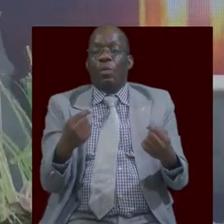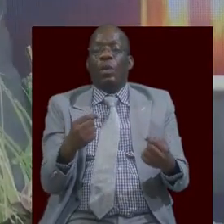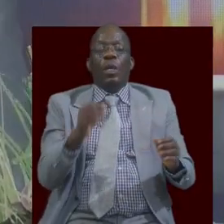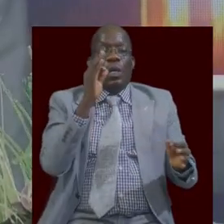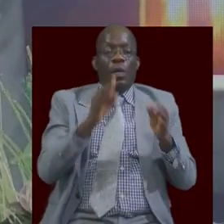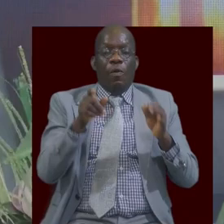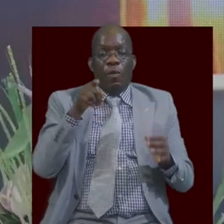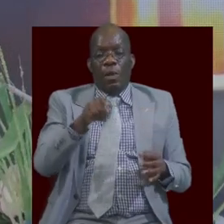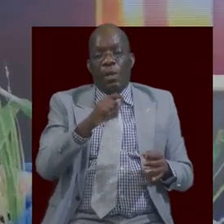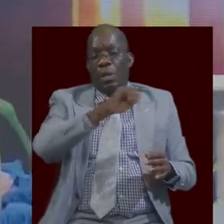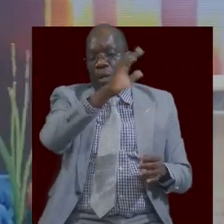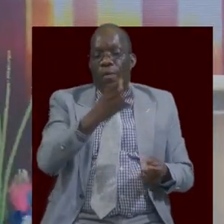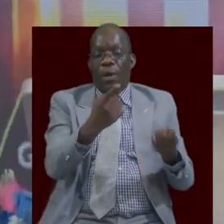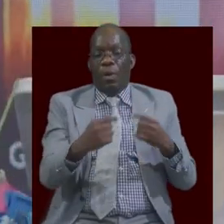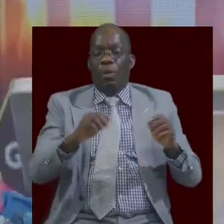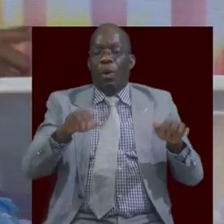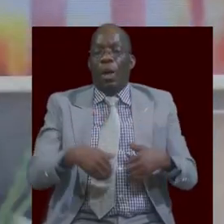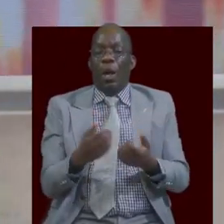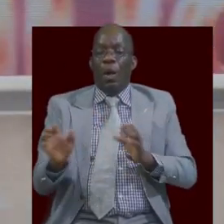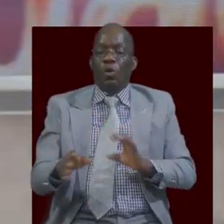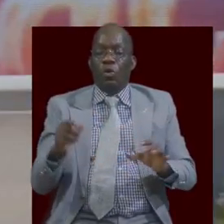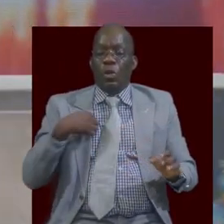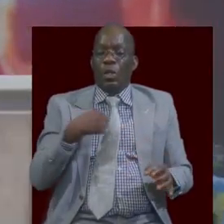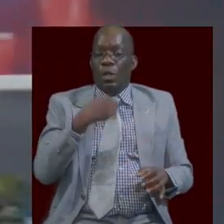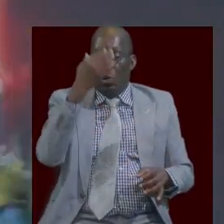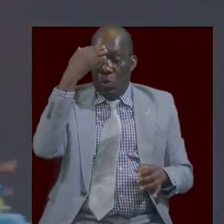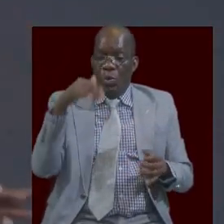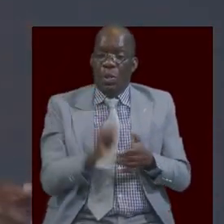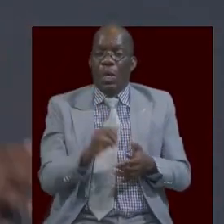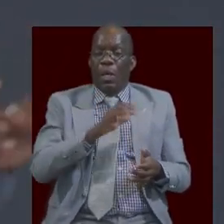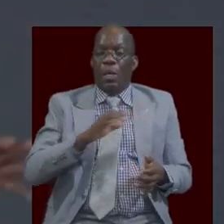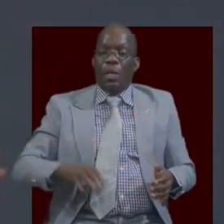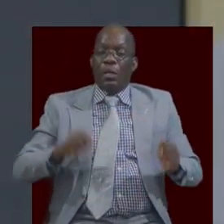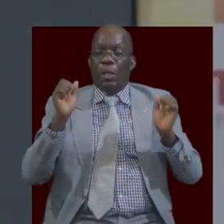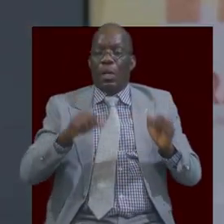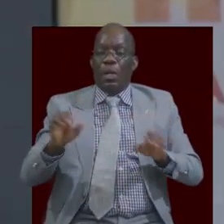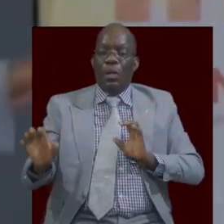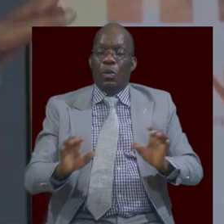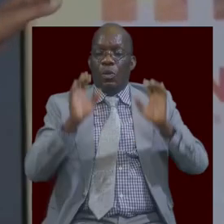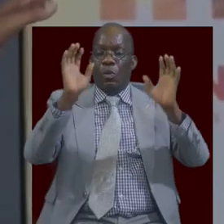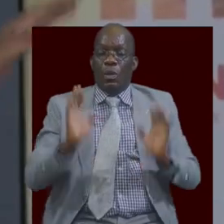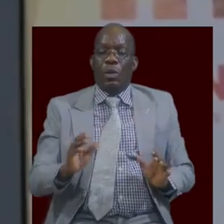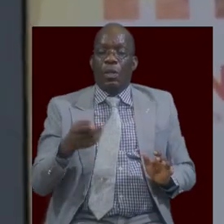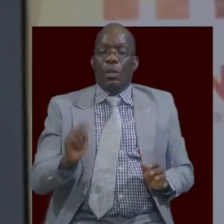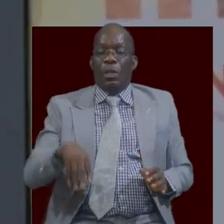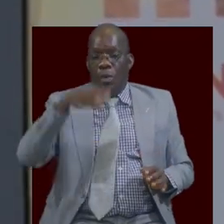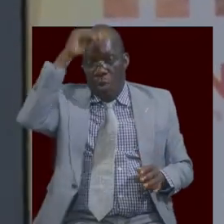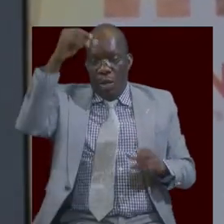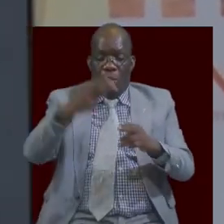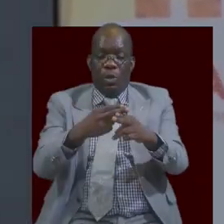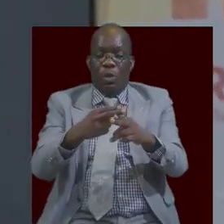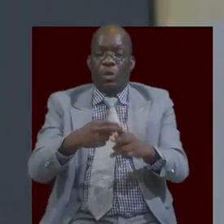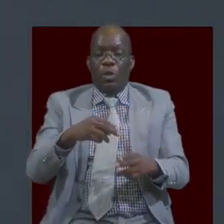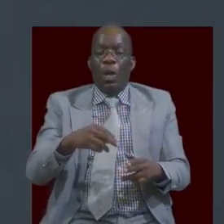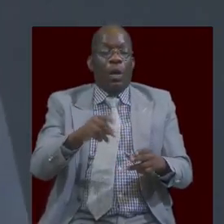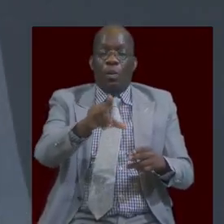that Christ could do exploits? A man, Lazarus, dead 4 days.